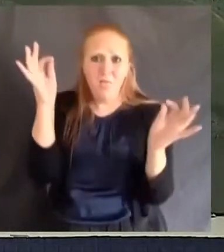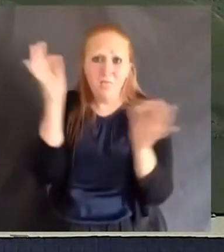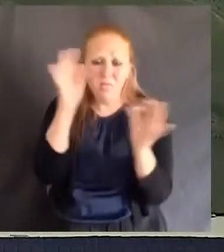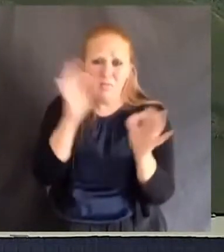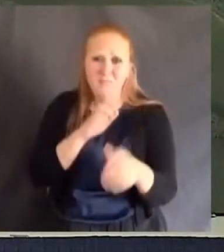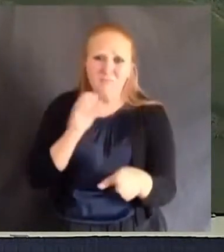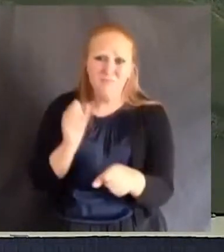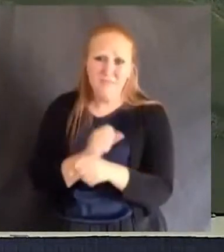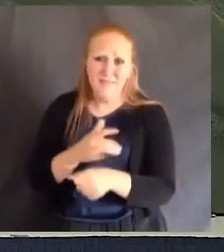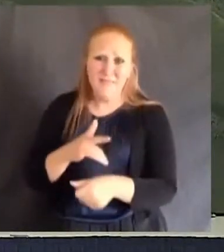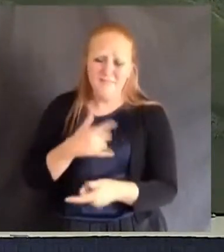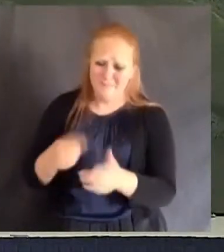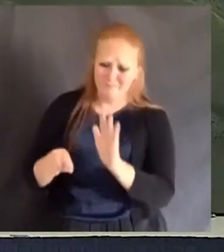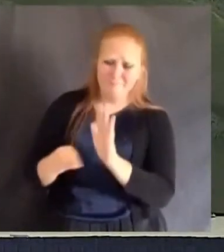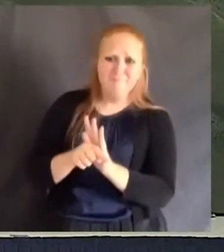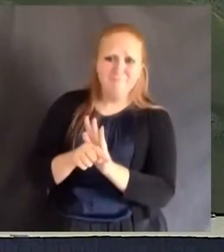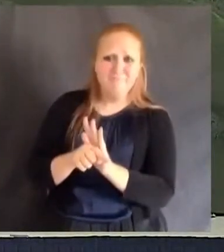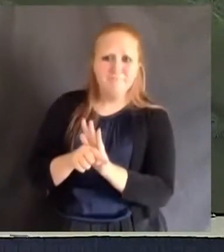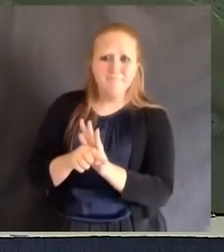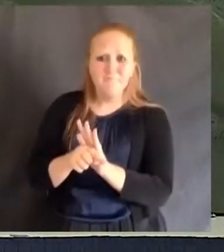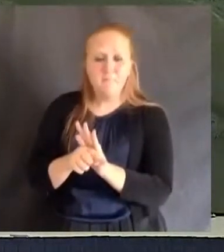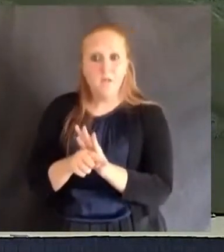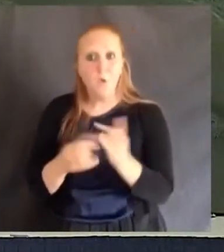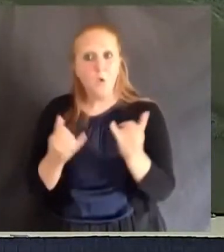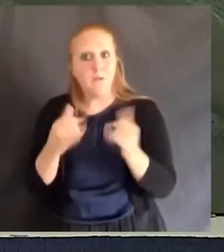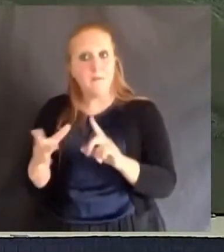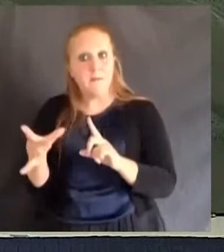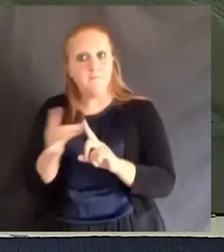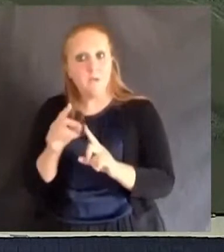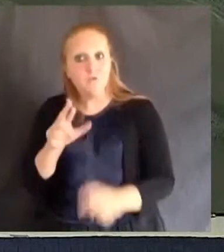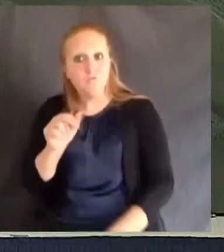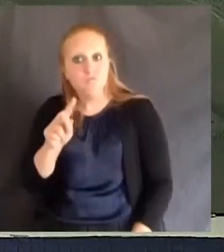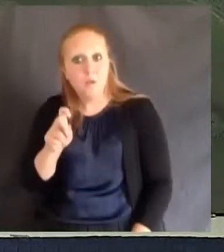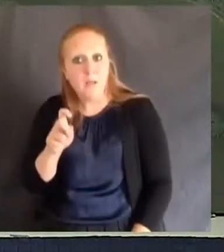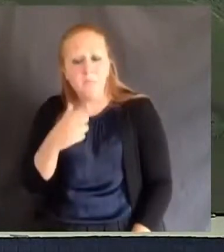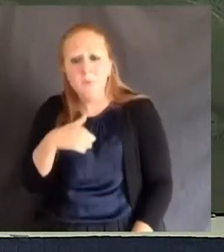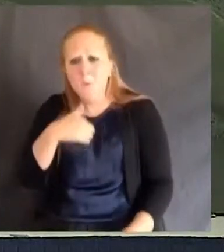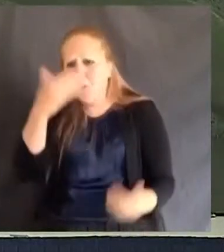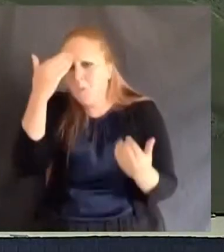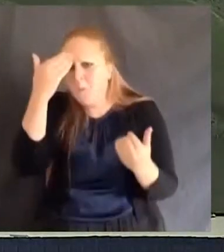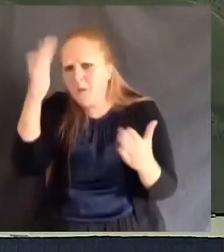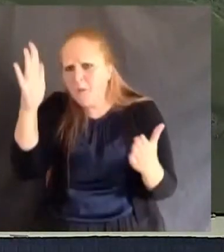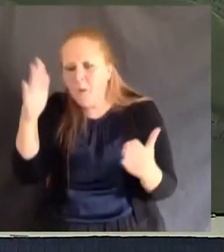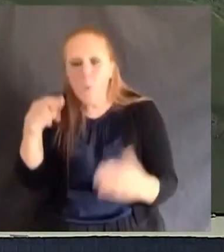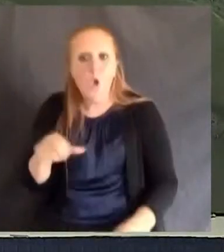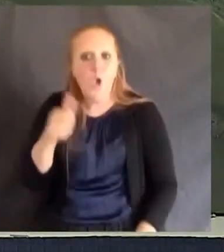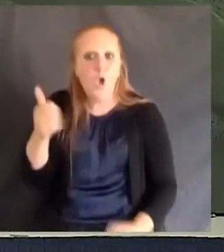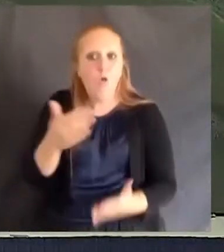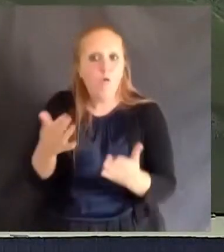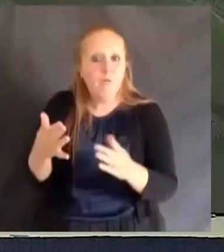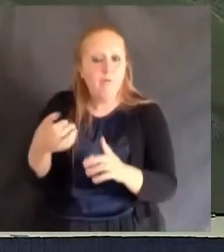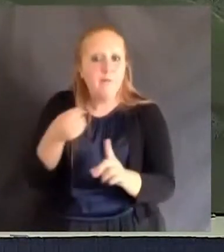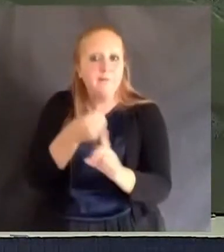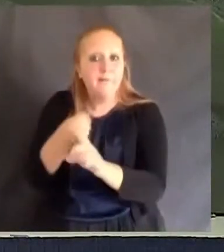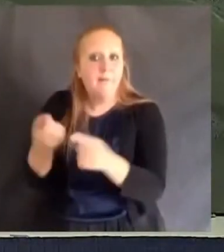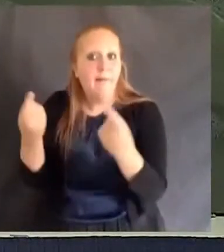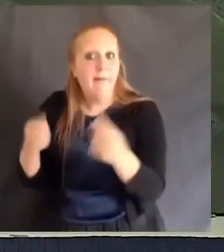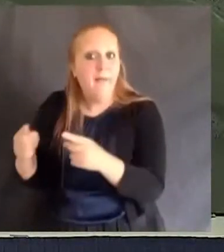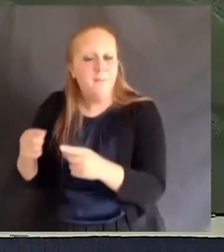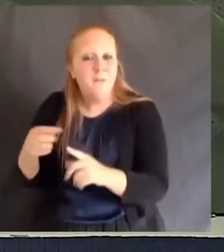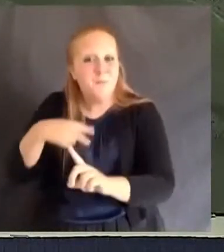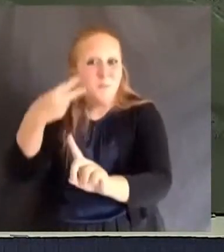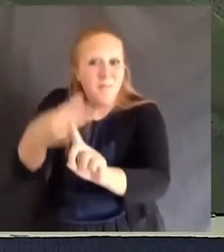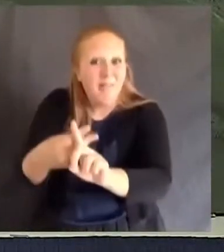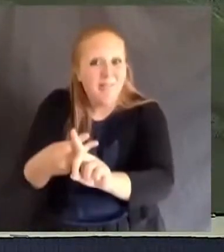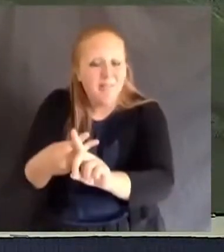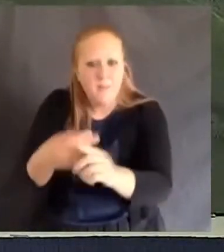negligent. You don't know what the infection rate is. You don't know what else is going on. And you decided